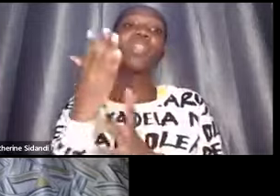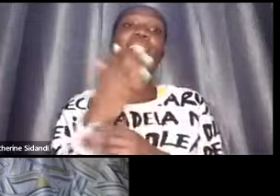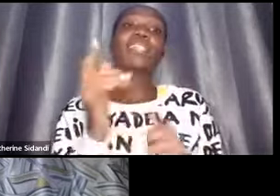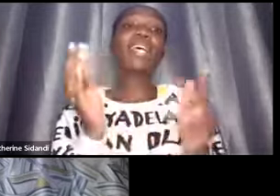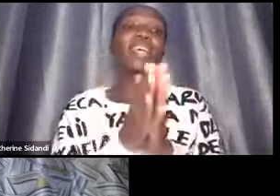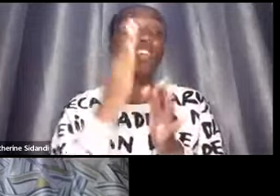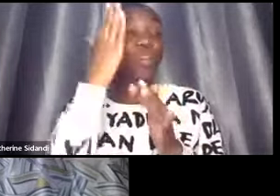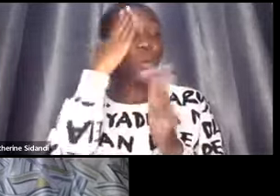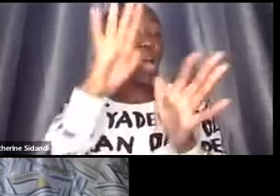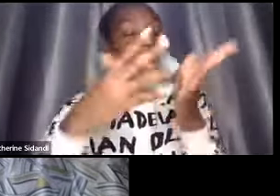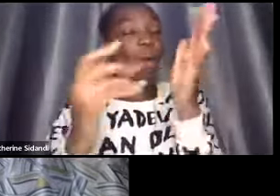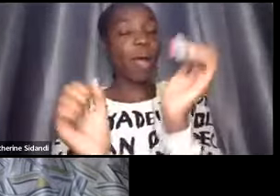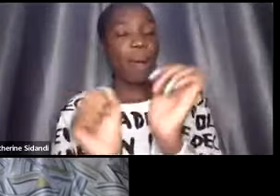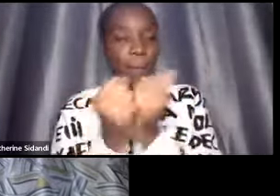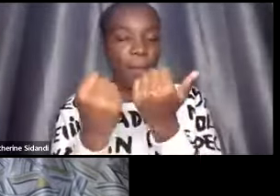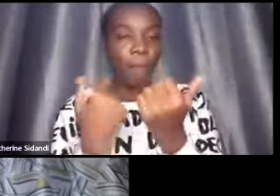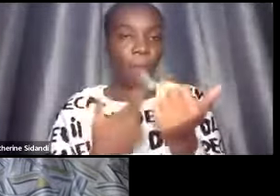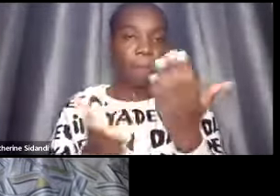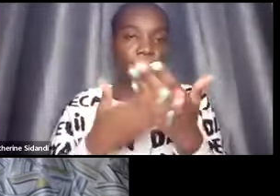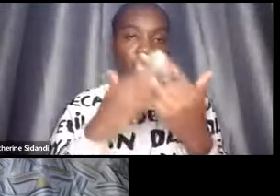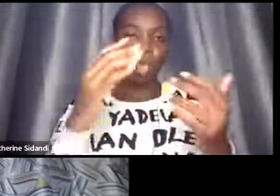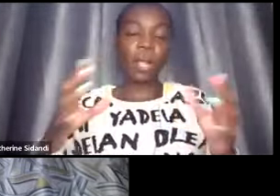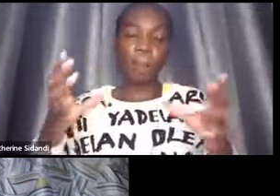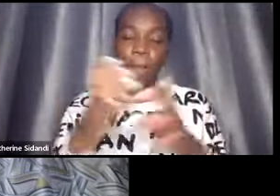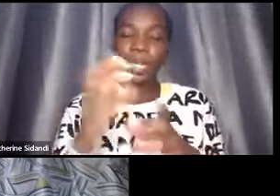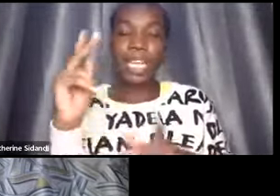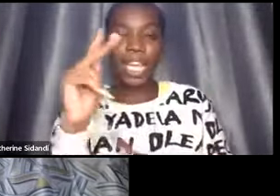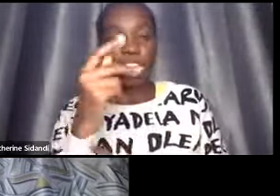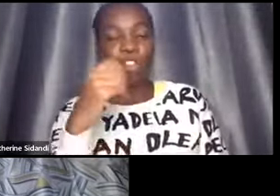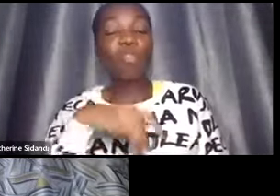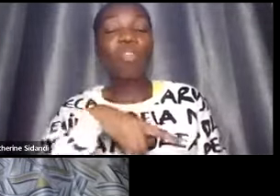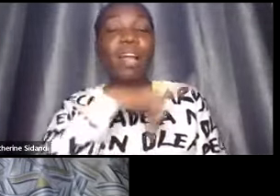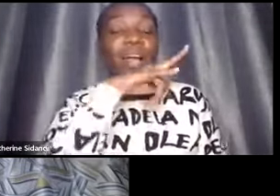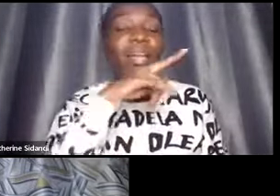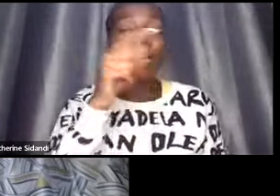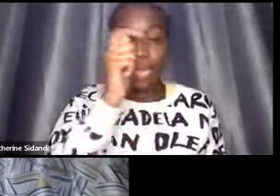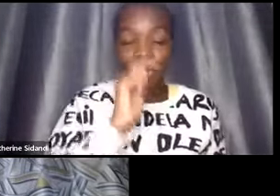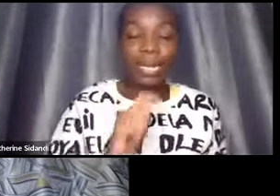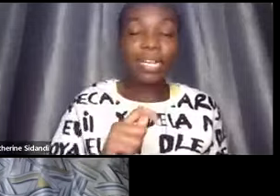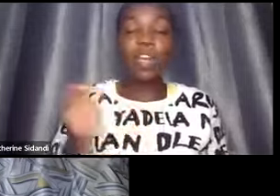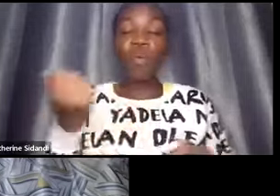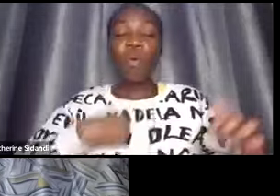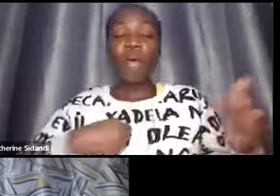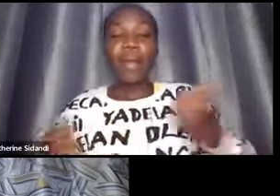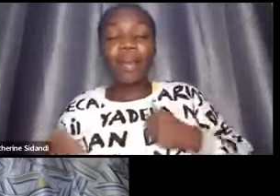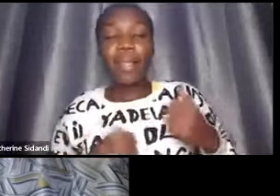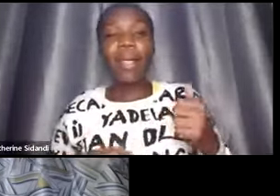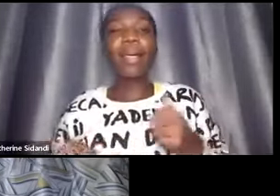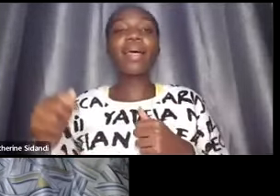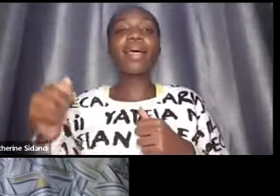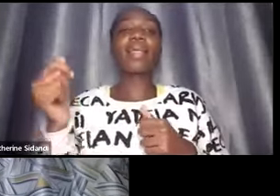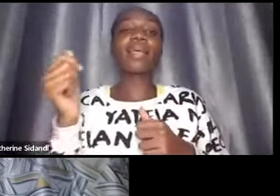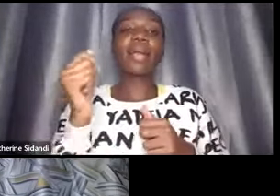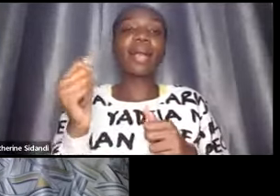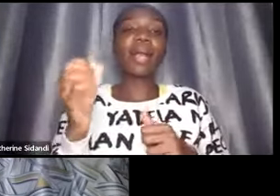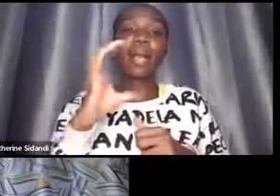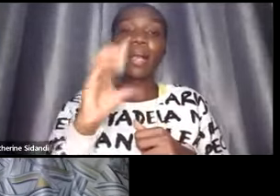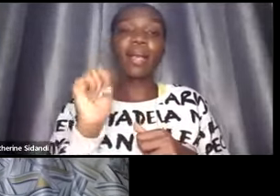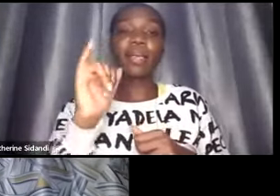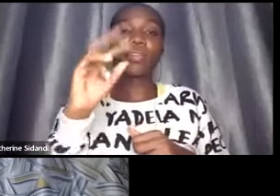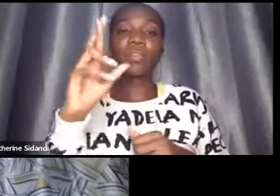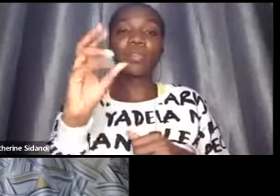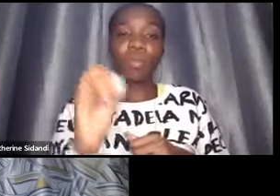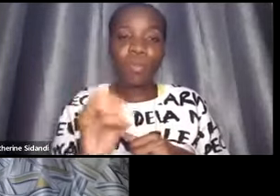the companies both here in Kenya, Uganda, Tanzania, Rwanda, Zambia, Lesotho, in Cairo, in Tunisia. We have